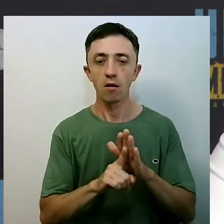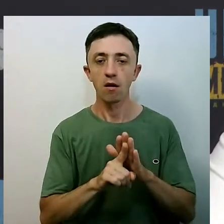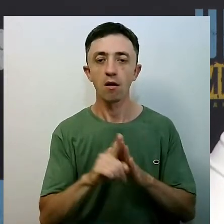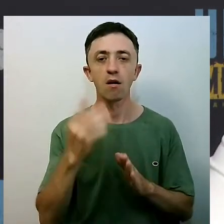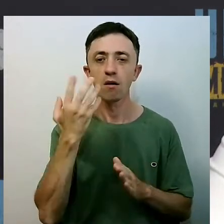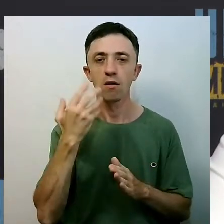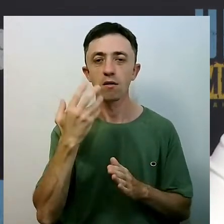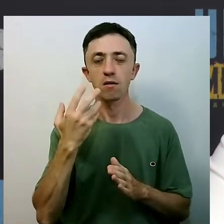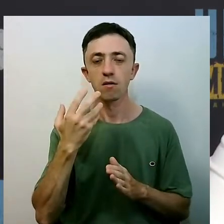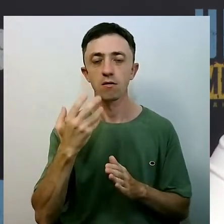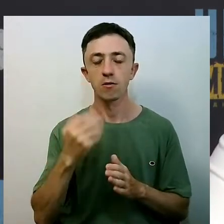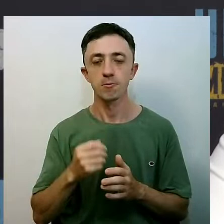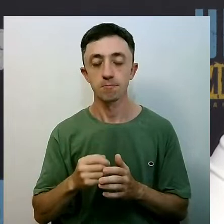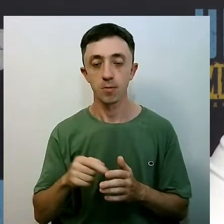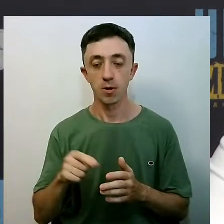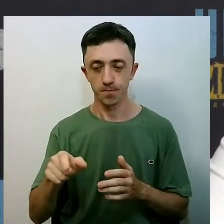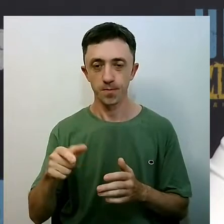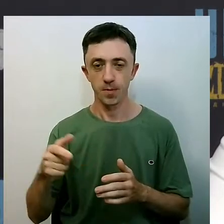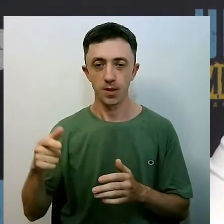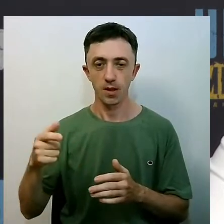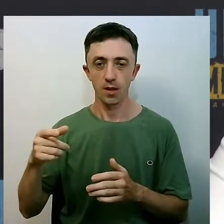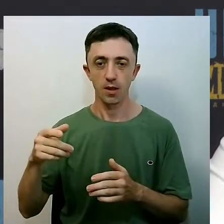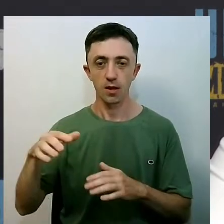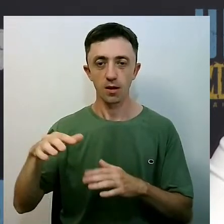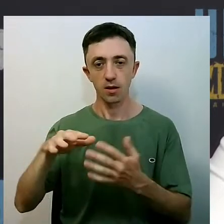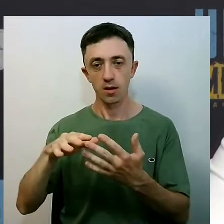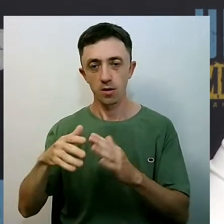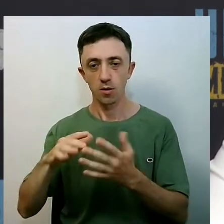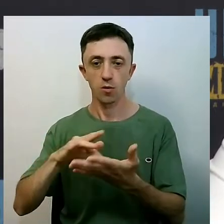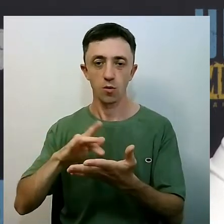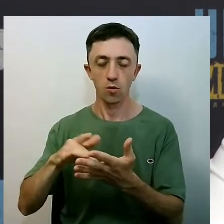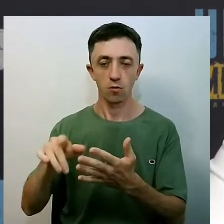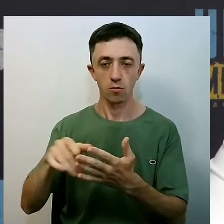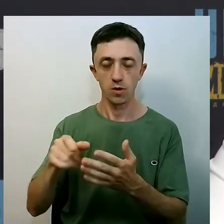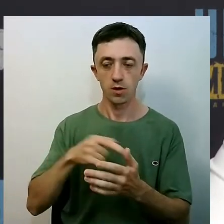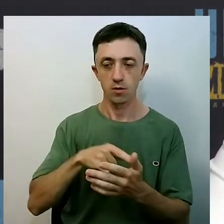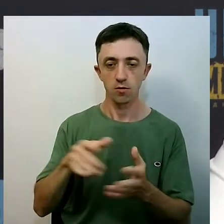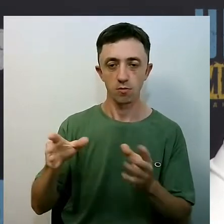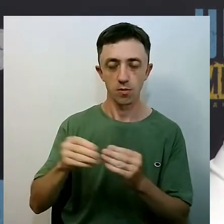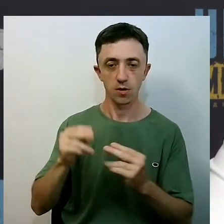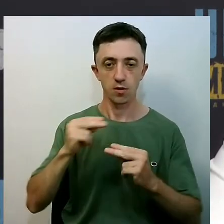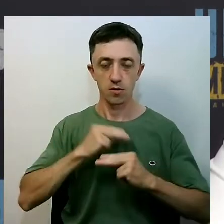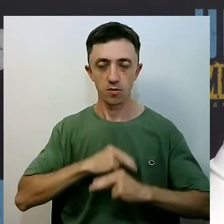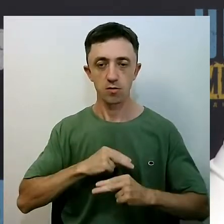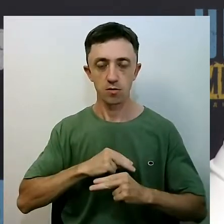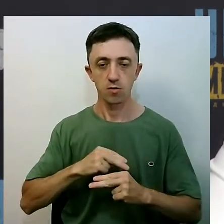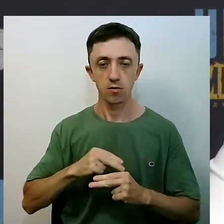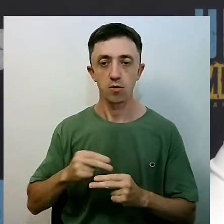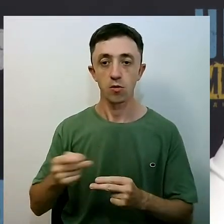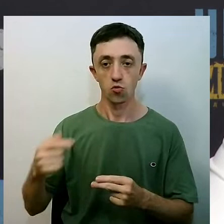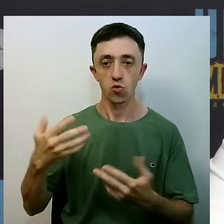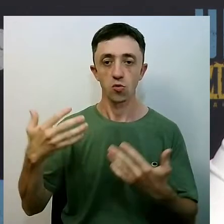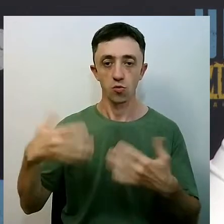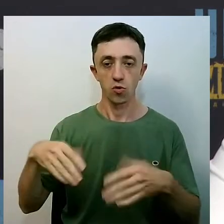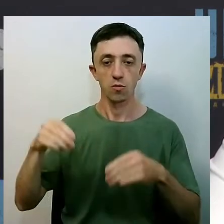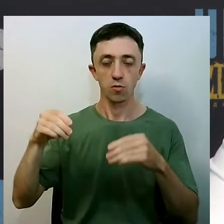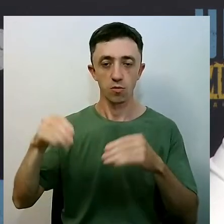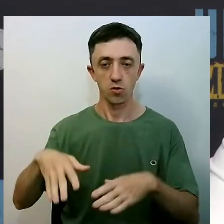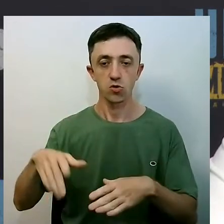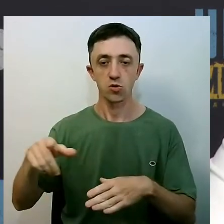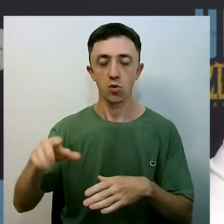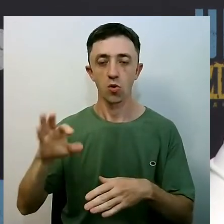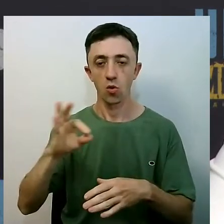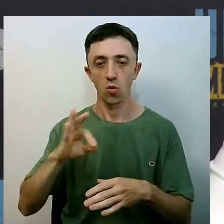are you going to start? Now we are consulting territorial communities, and 19 territorial